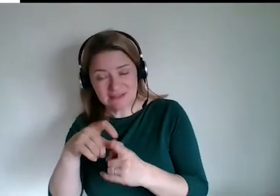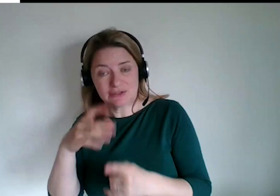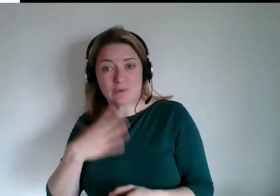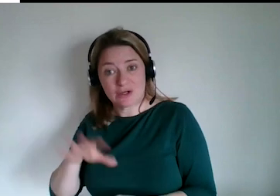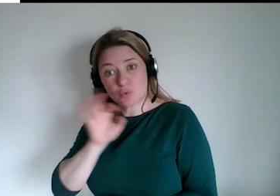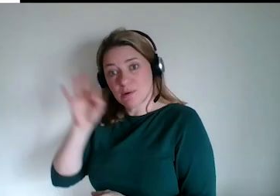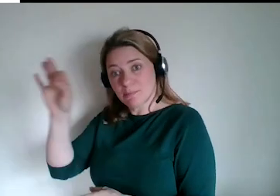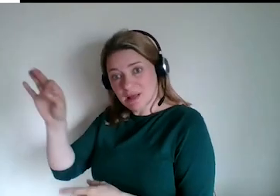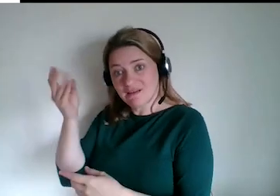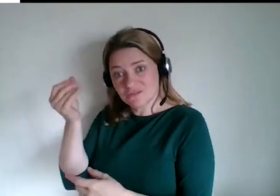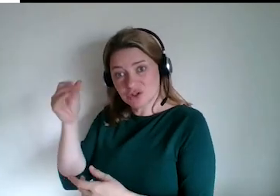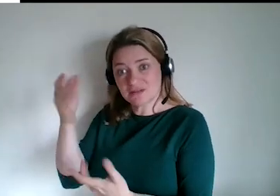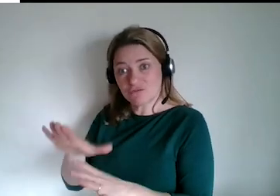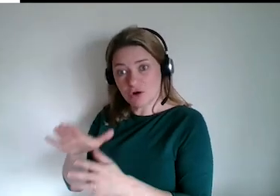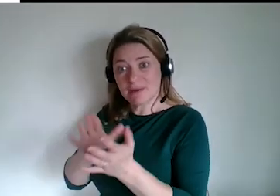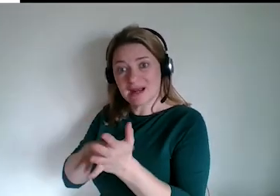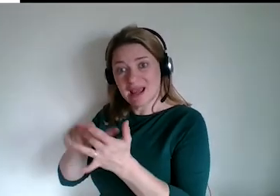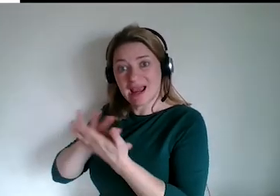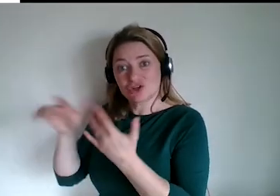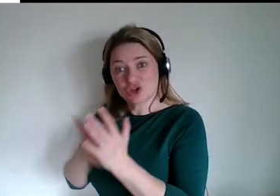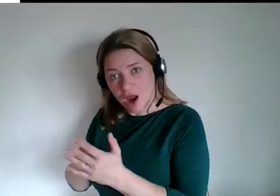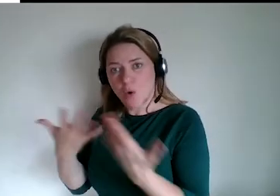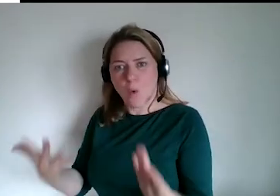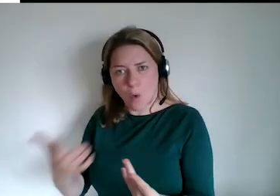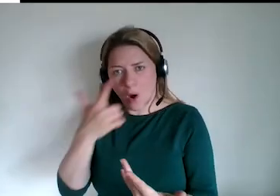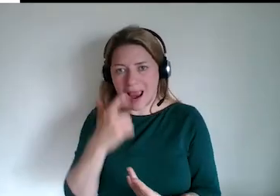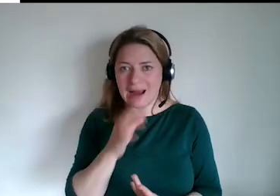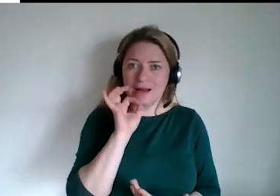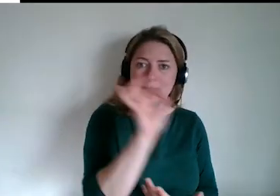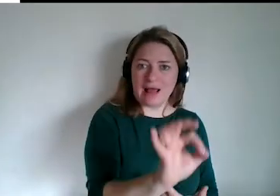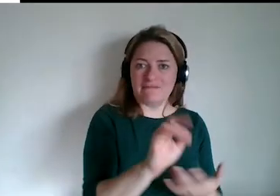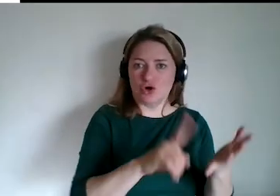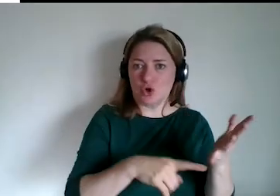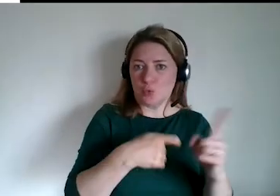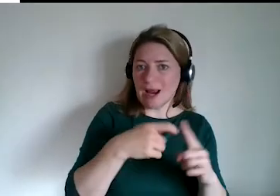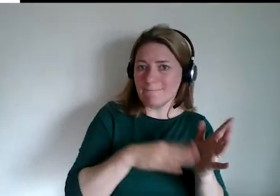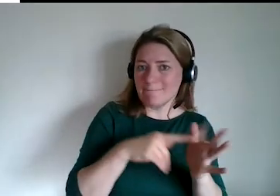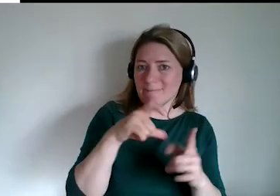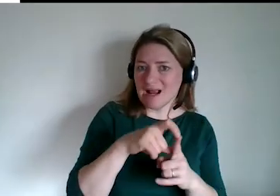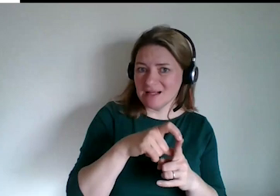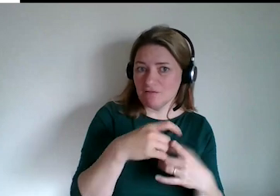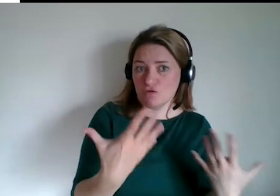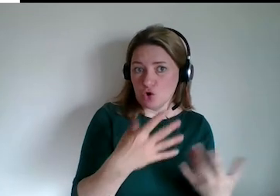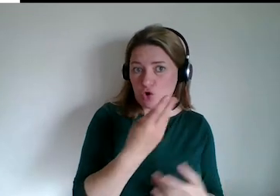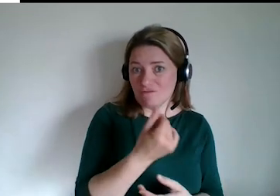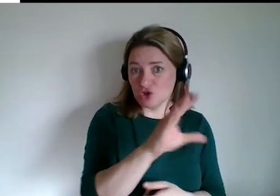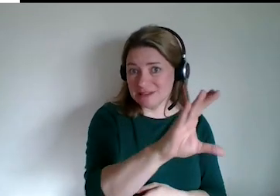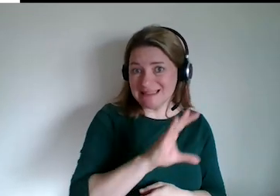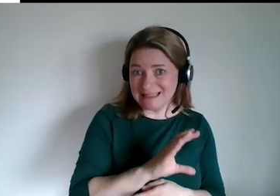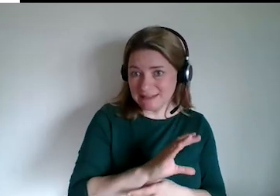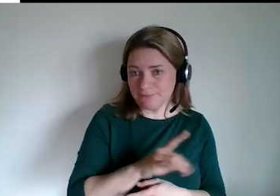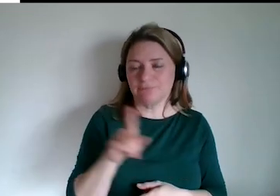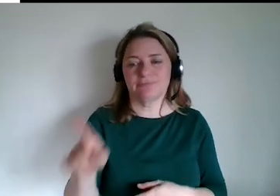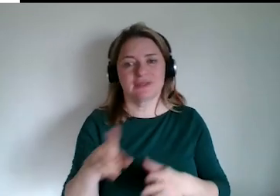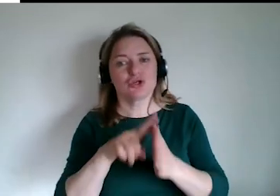is it possible to get funding from UKMED? Well, Jane. Funding from UKMED, sadly,